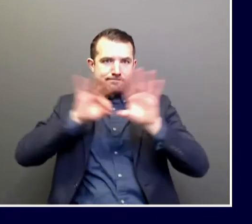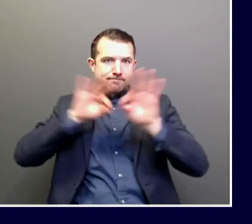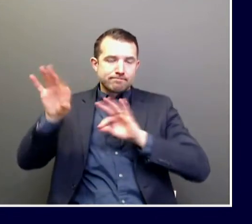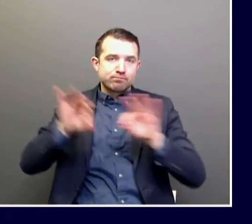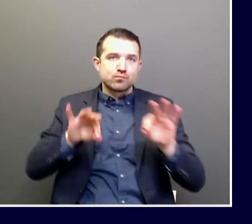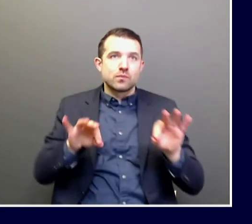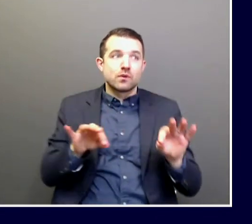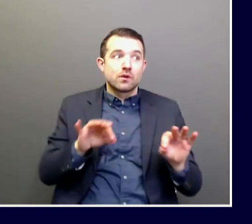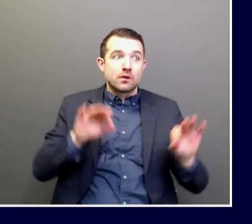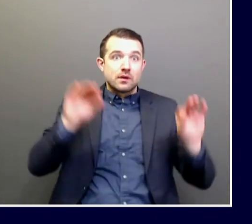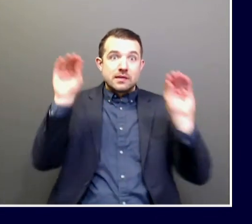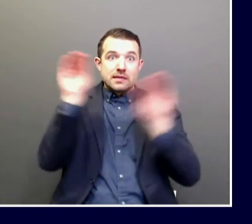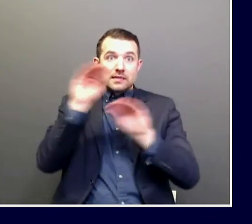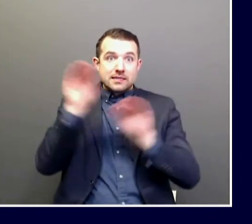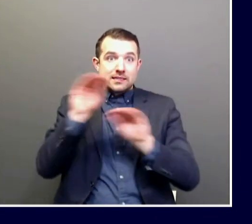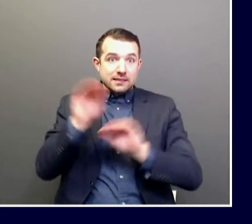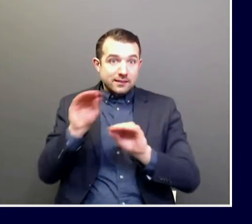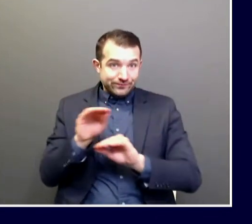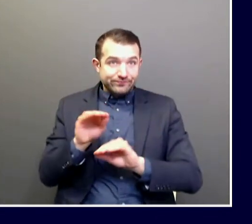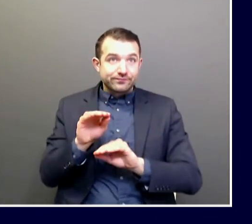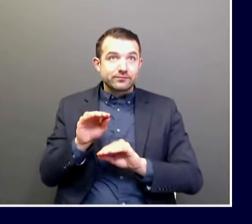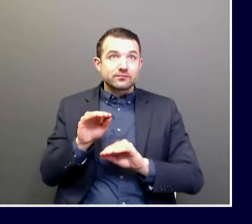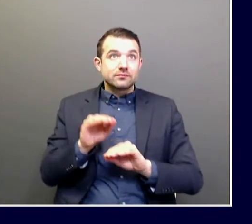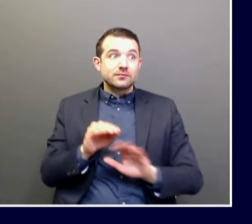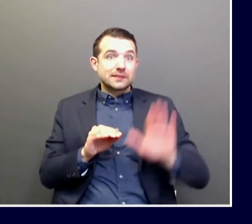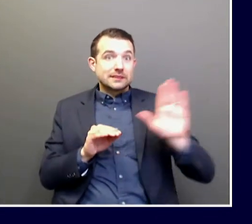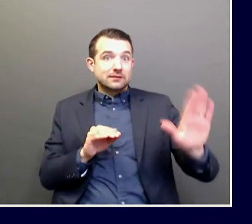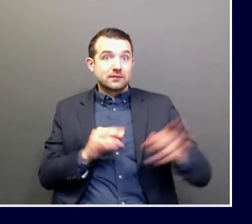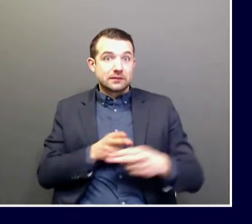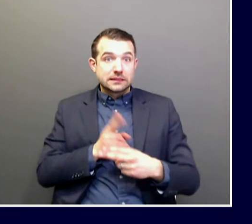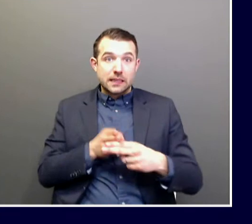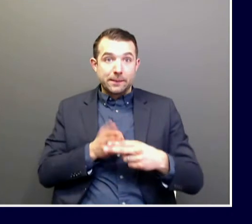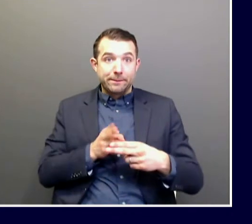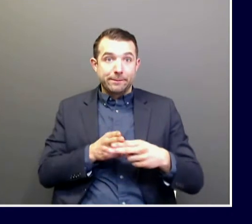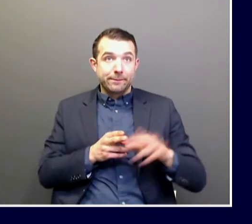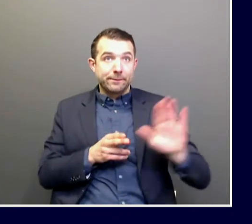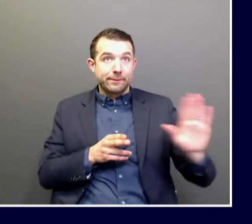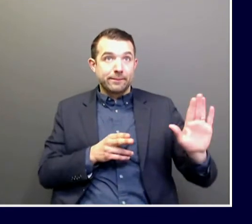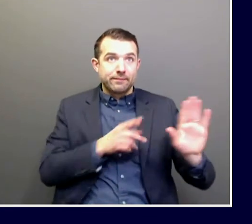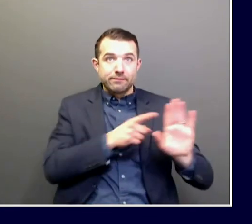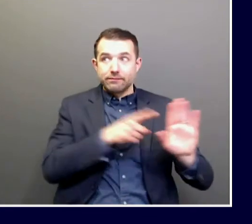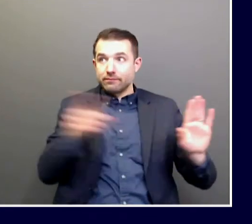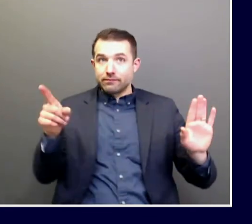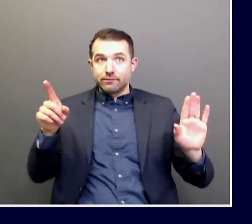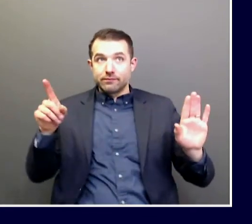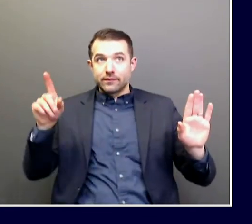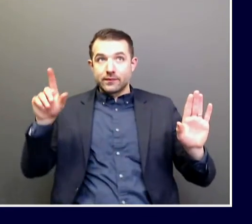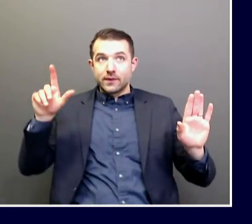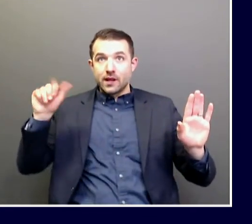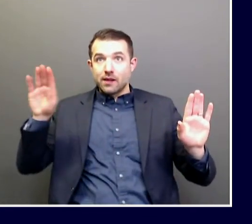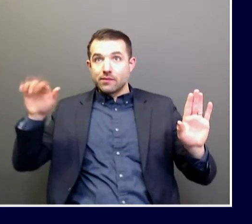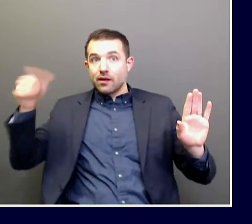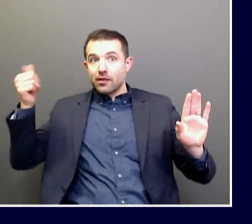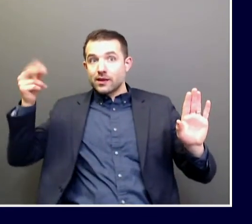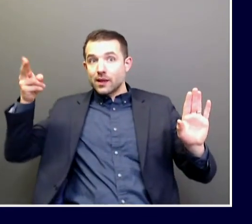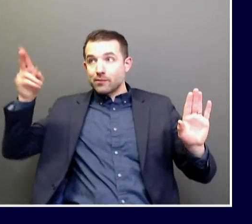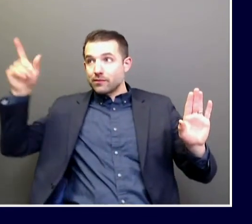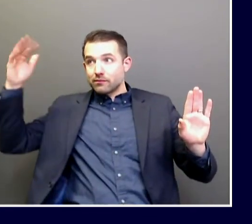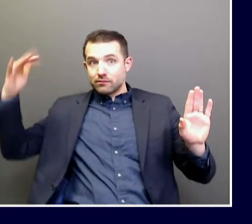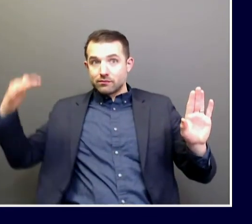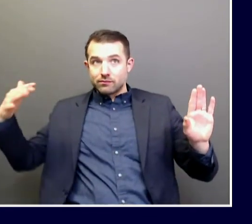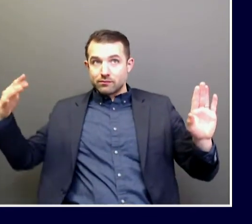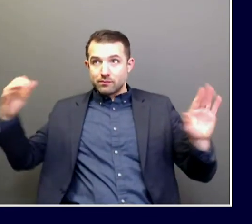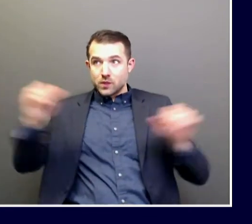databases for that person's name to make sure that it's not a duplicate result for someone who got tested more than once within